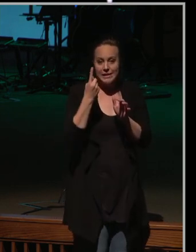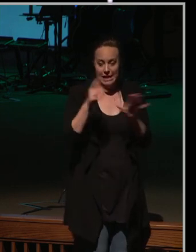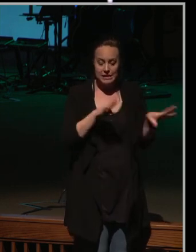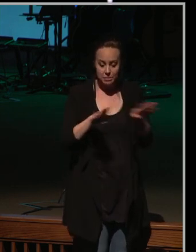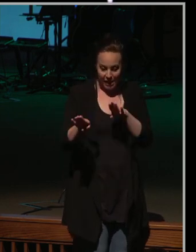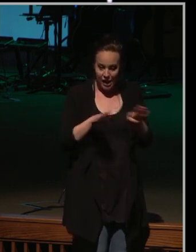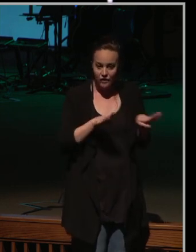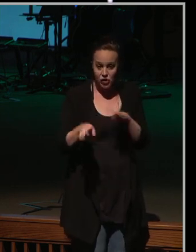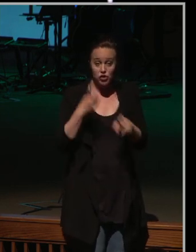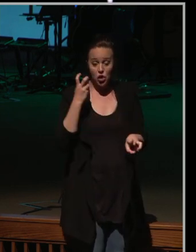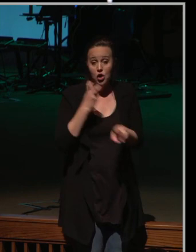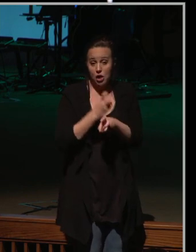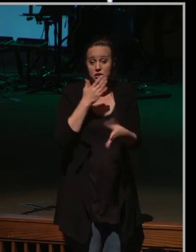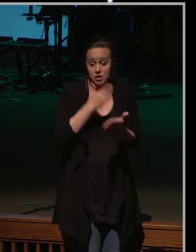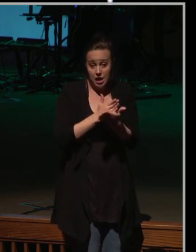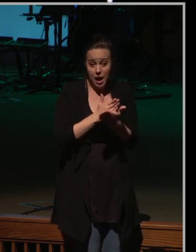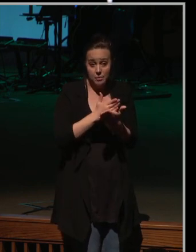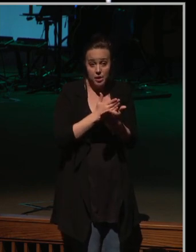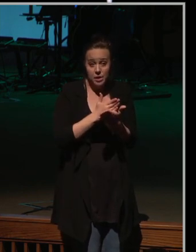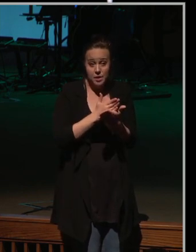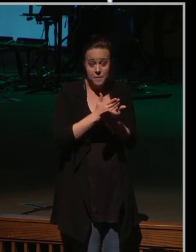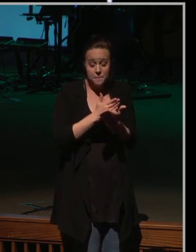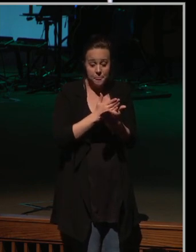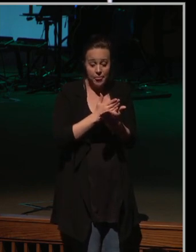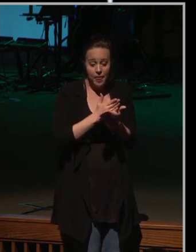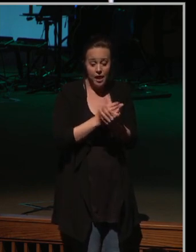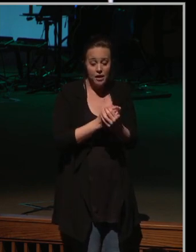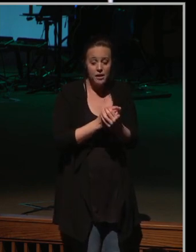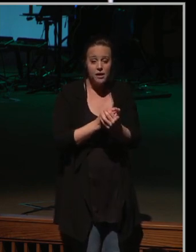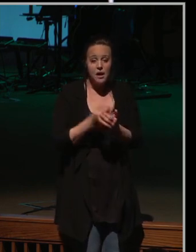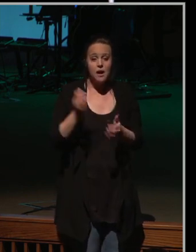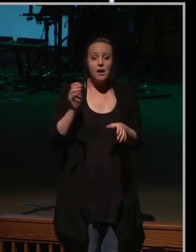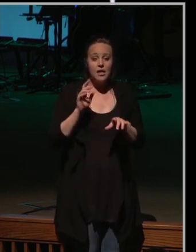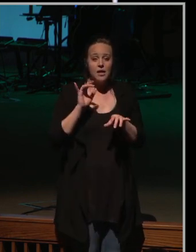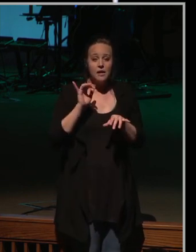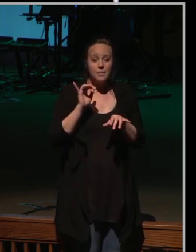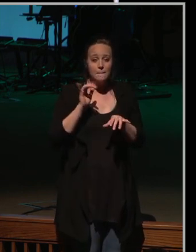behaviors actually, they reveal a deeper heart issue.